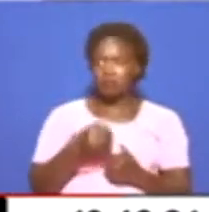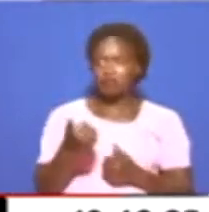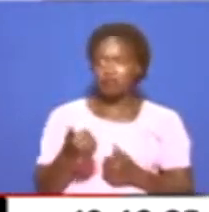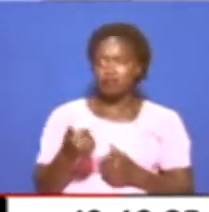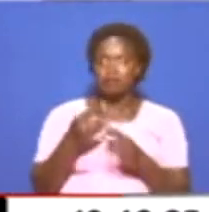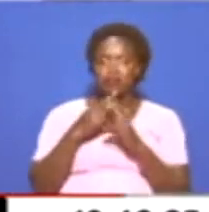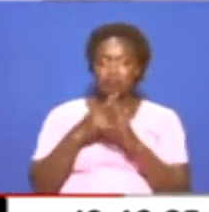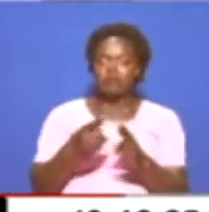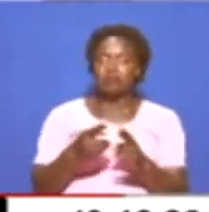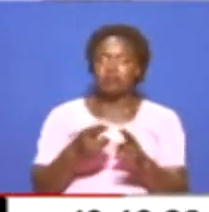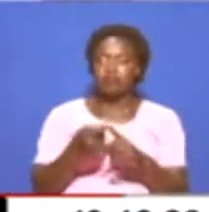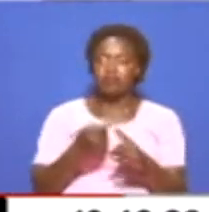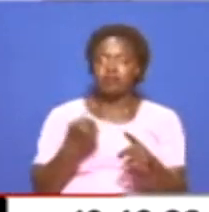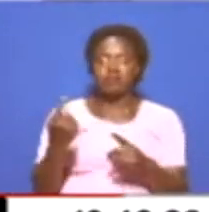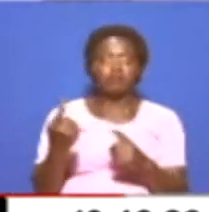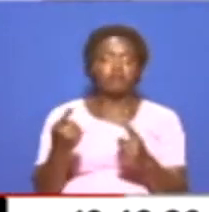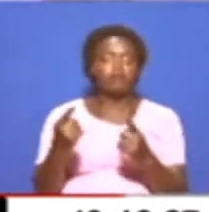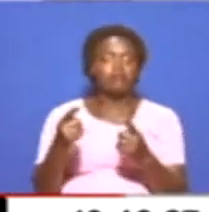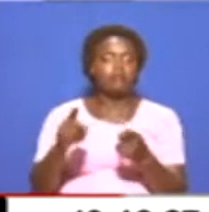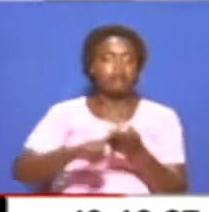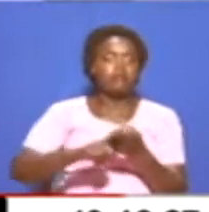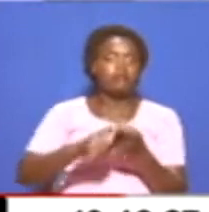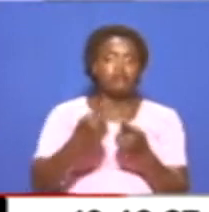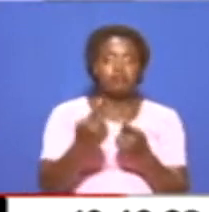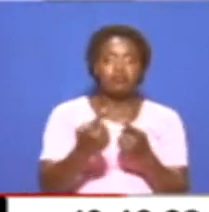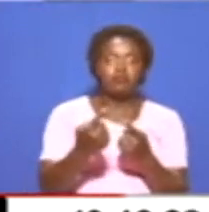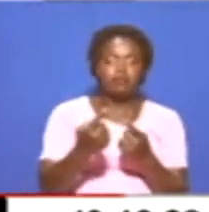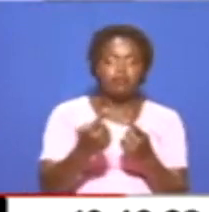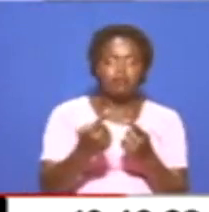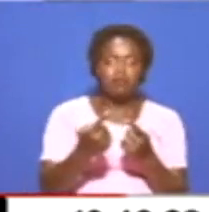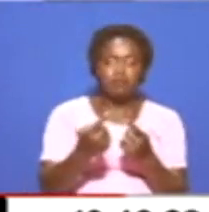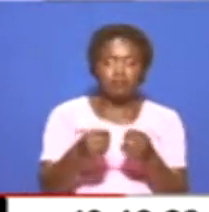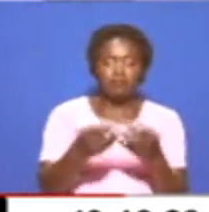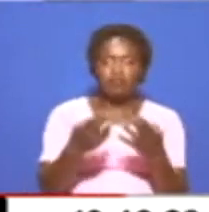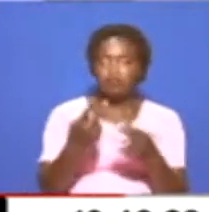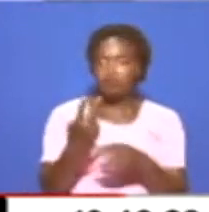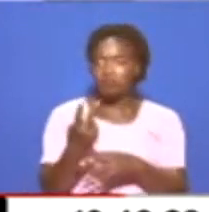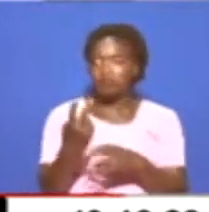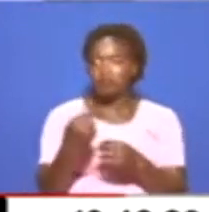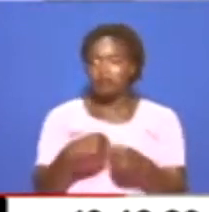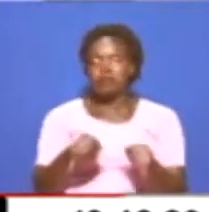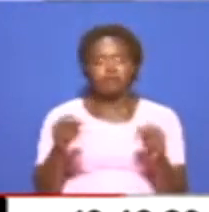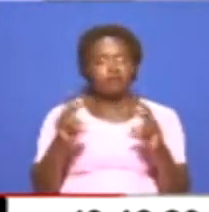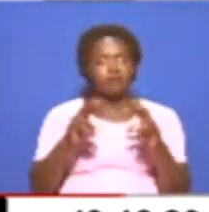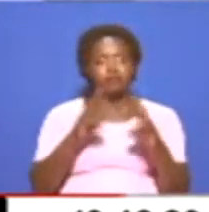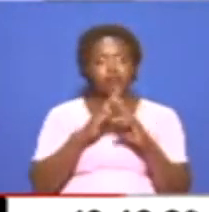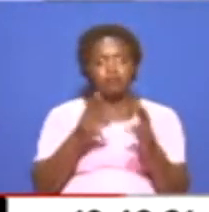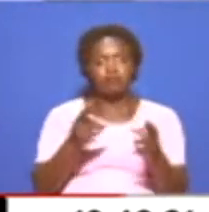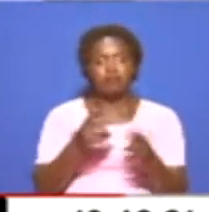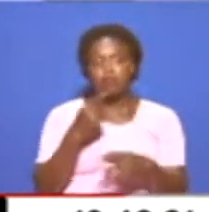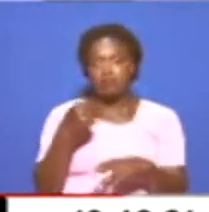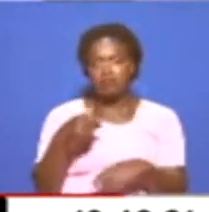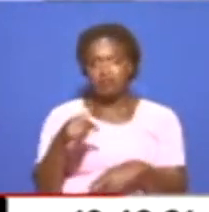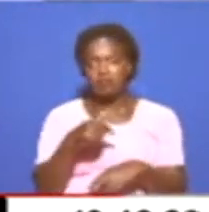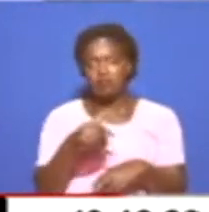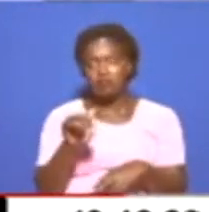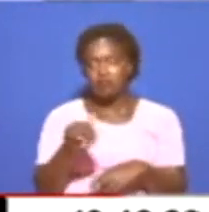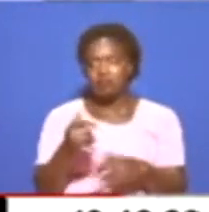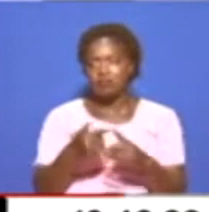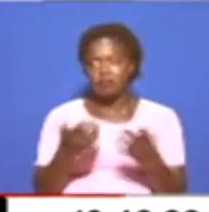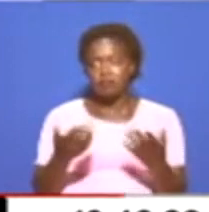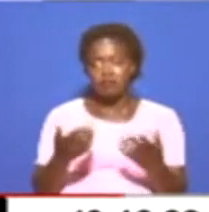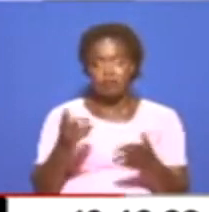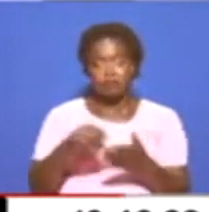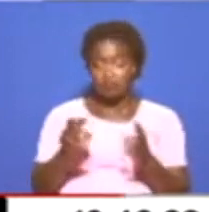result from 1 + 1 = 2. Yes. So that the IEBC chairperson has looked at the results and told us that from what we are